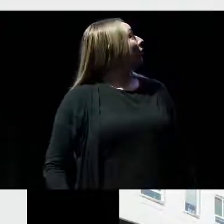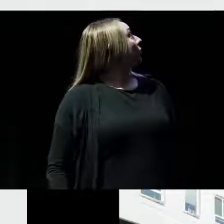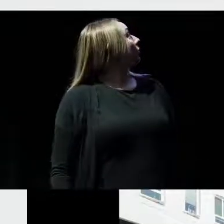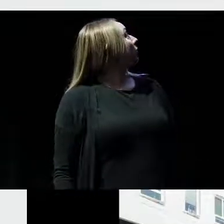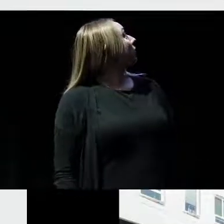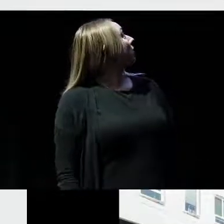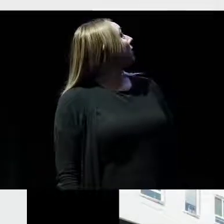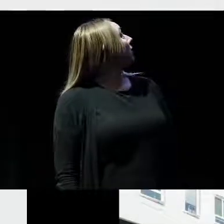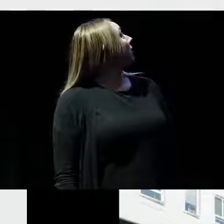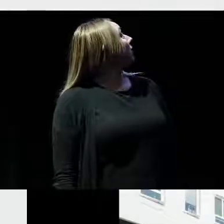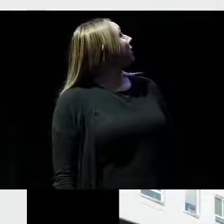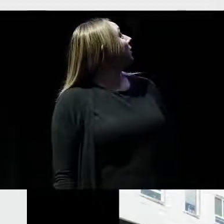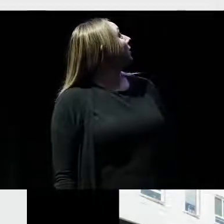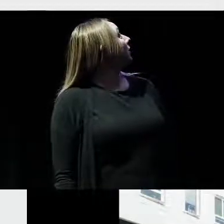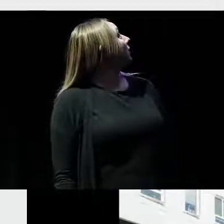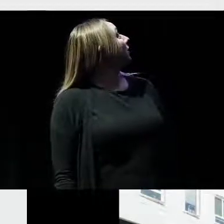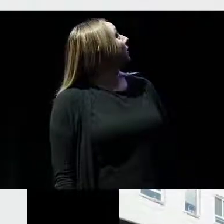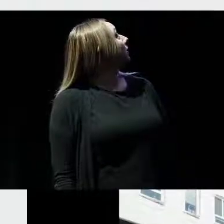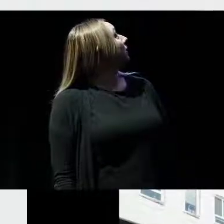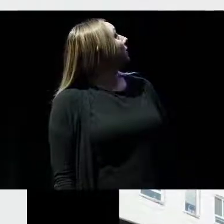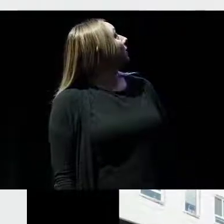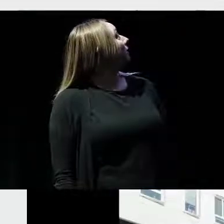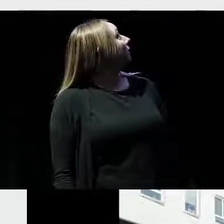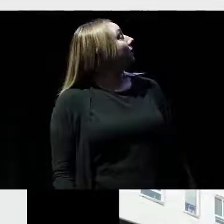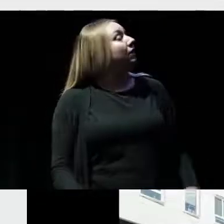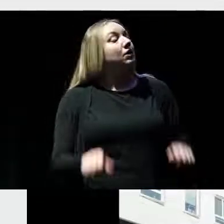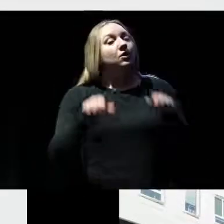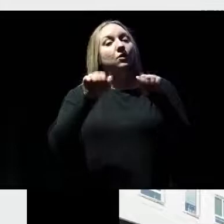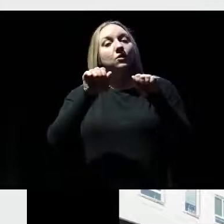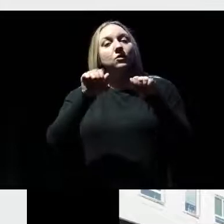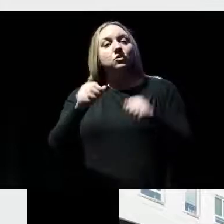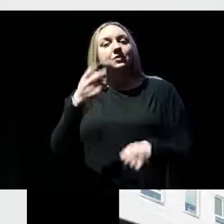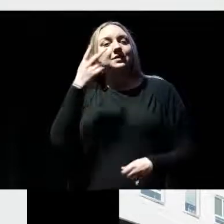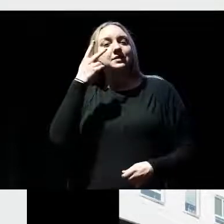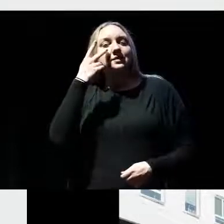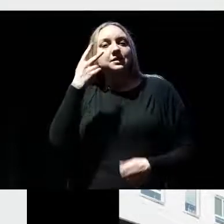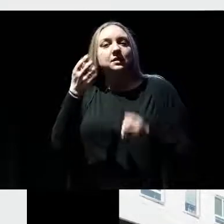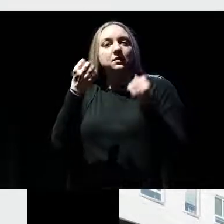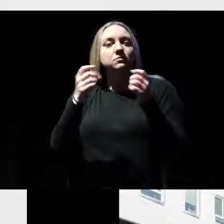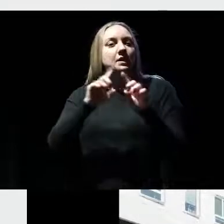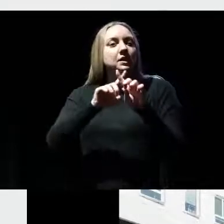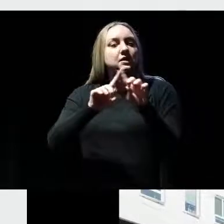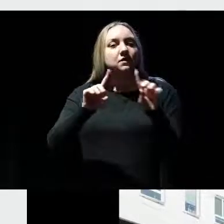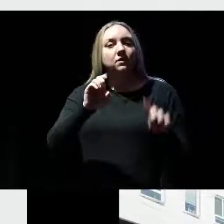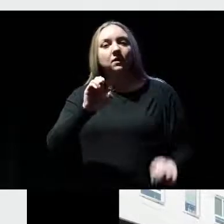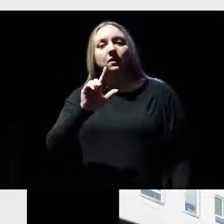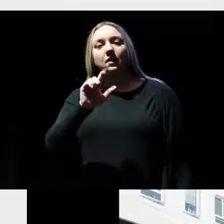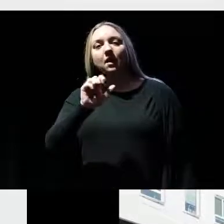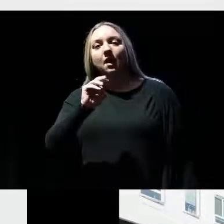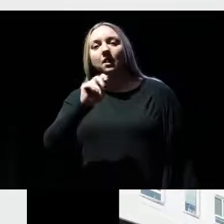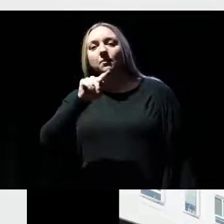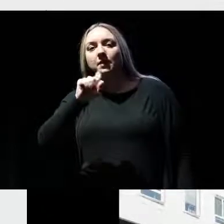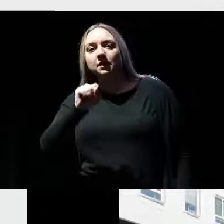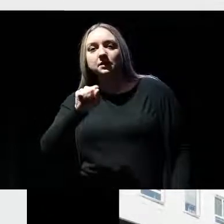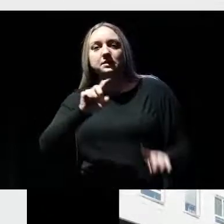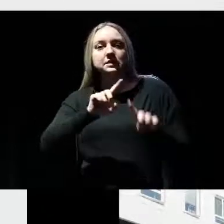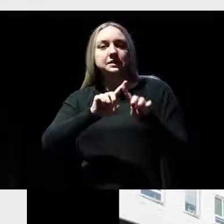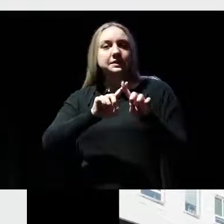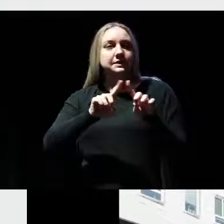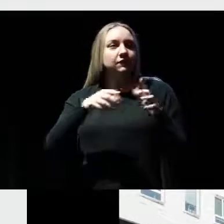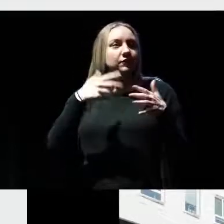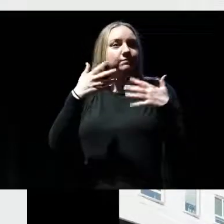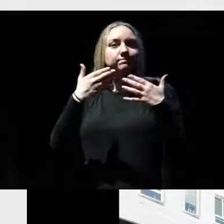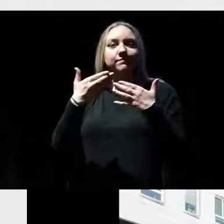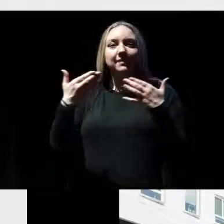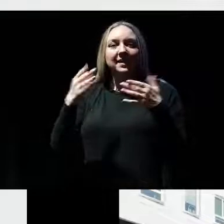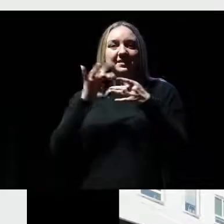the building starts to be punctuated by different moments and elements that work to connect to